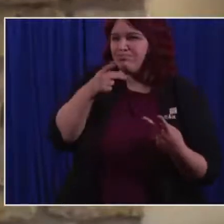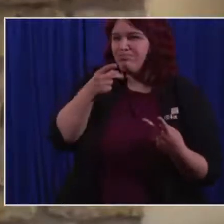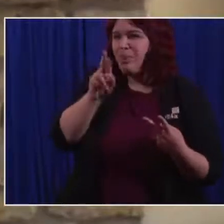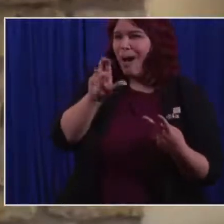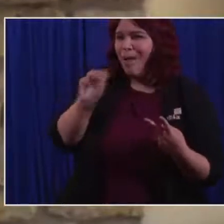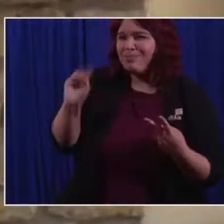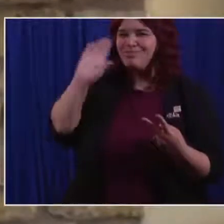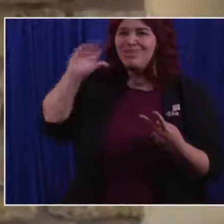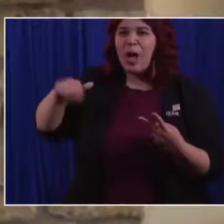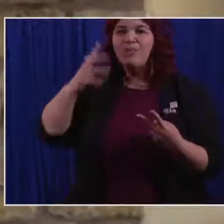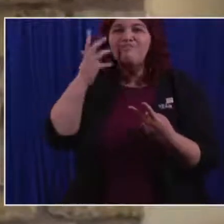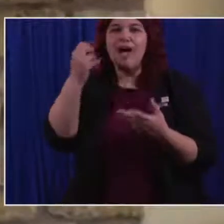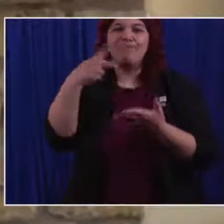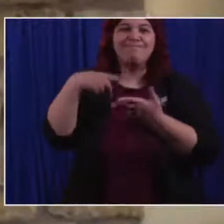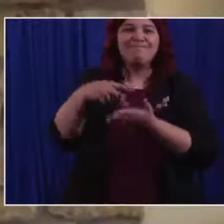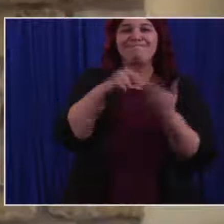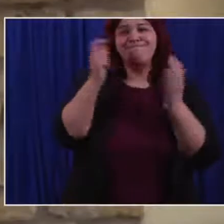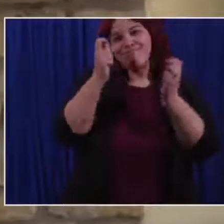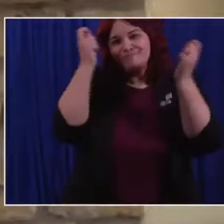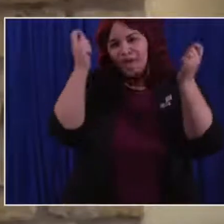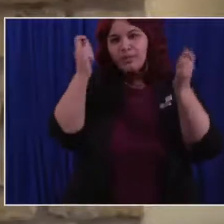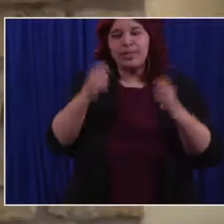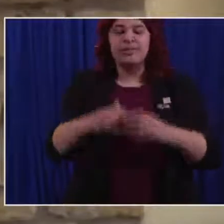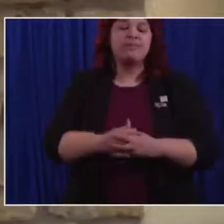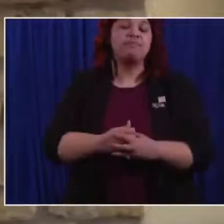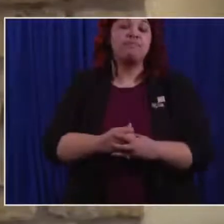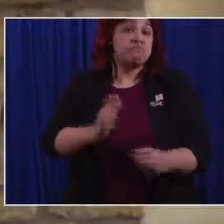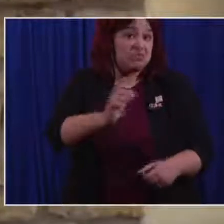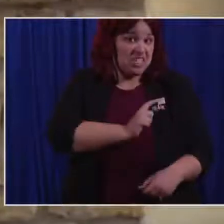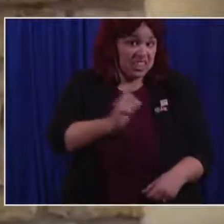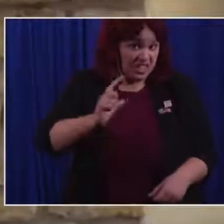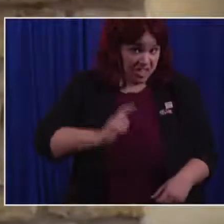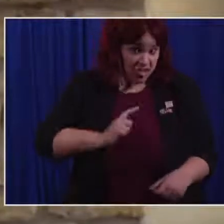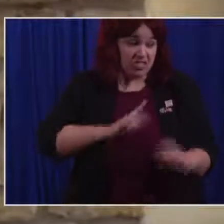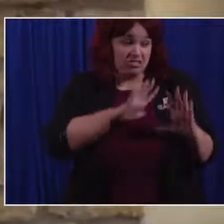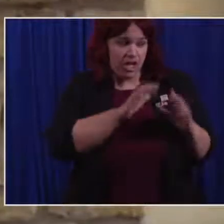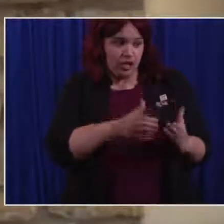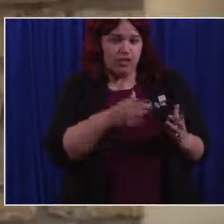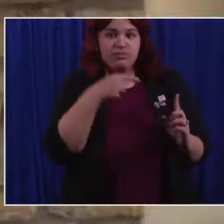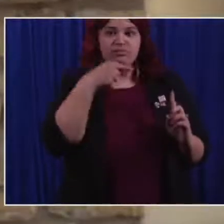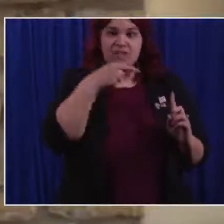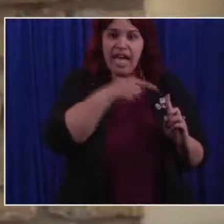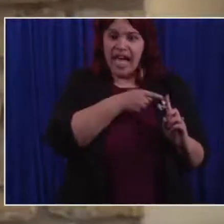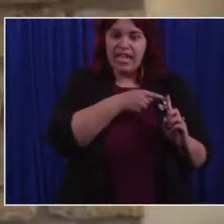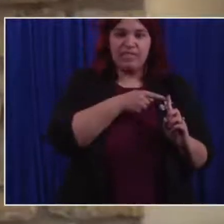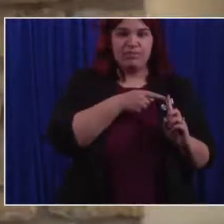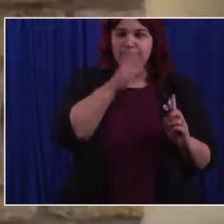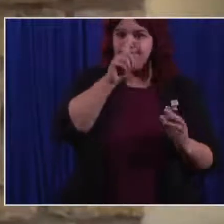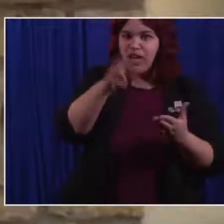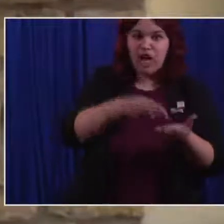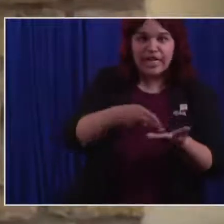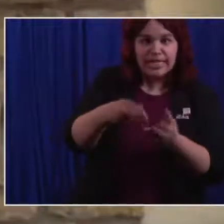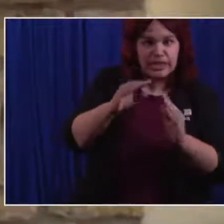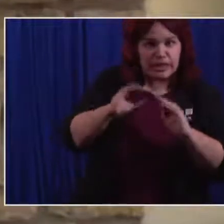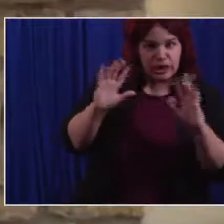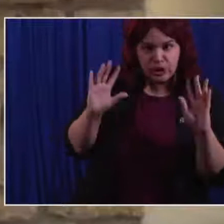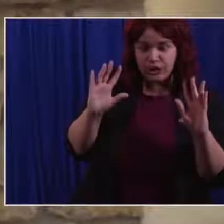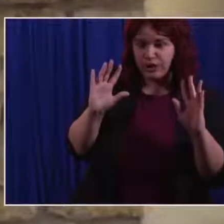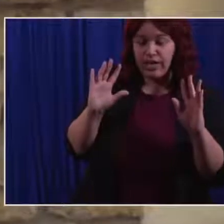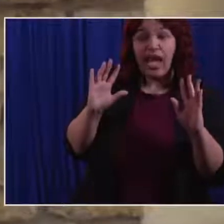legislature, I think, has made it clear, and we also have some clarity coming out of Washington as well, is